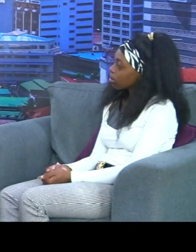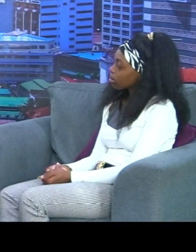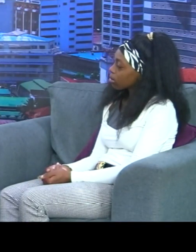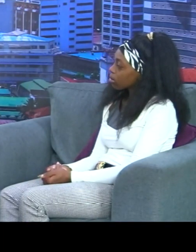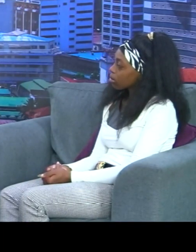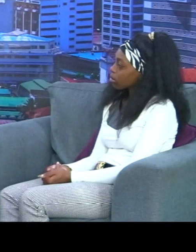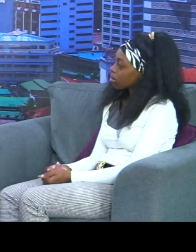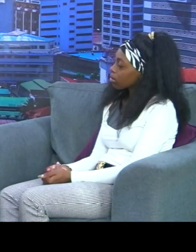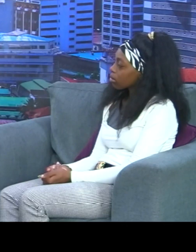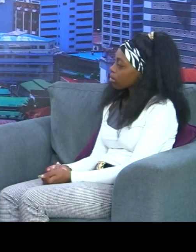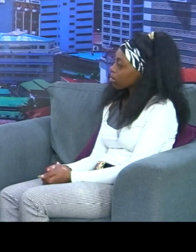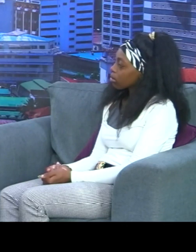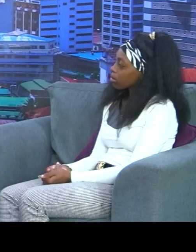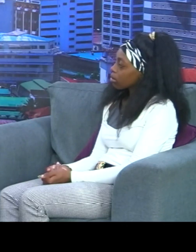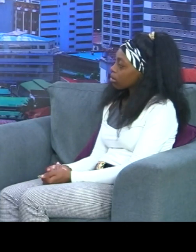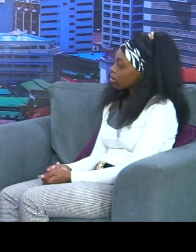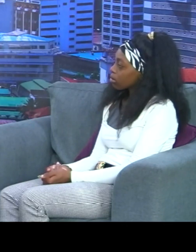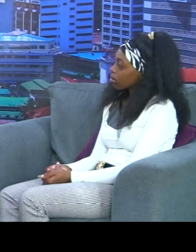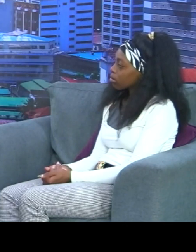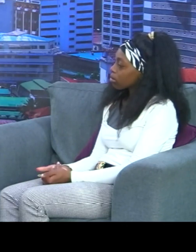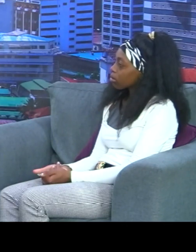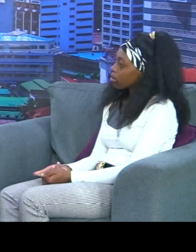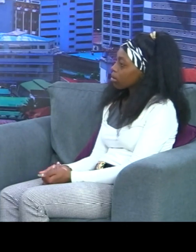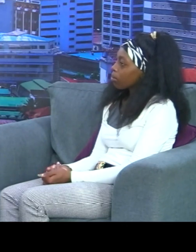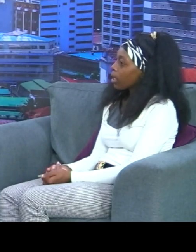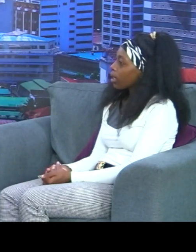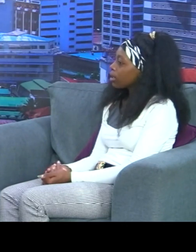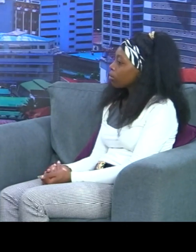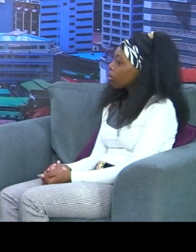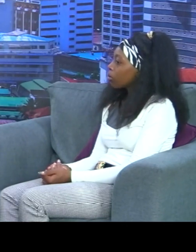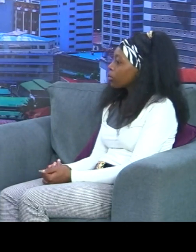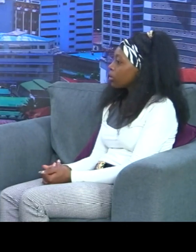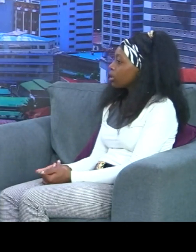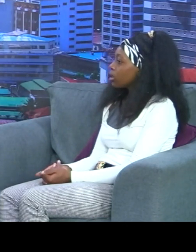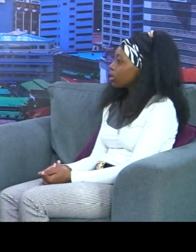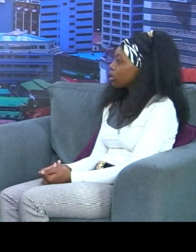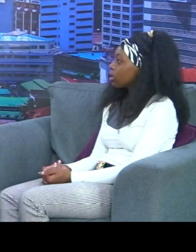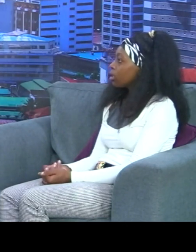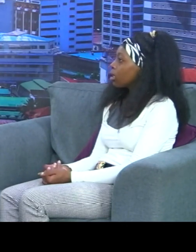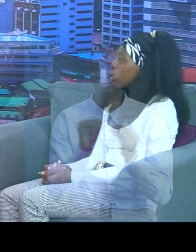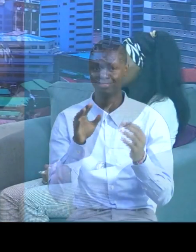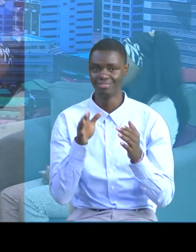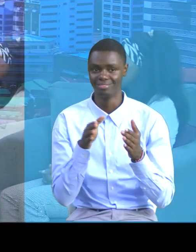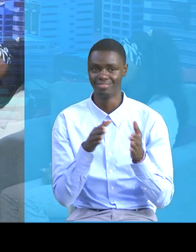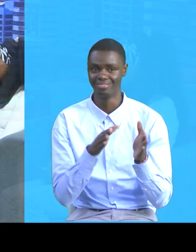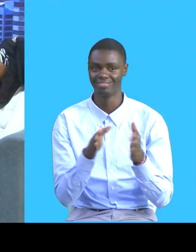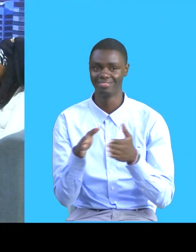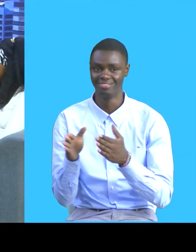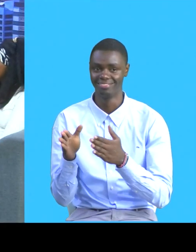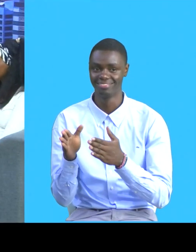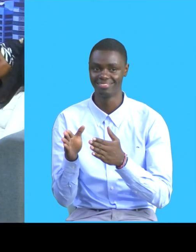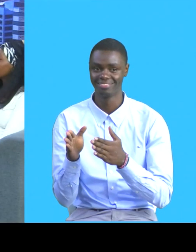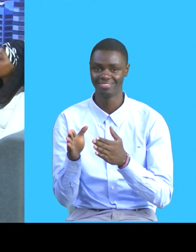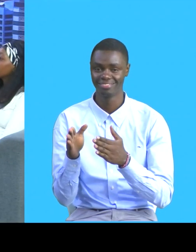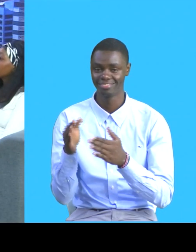or promote economic empowerment for the women? By adding more opportunities in